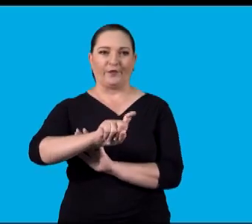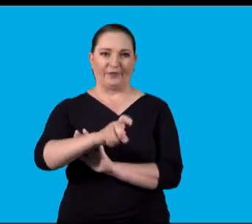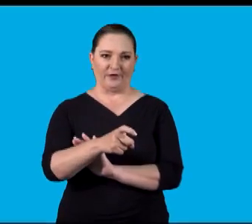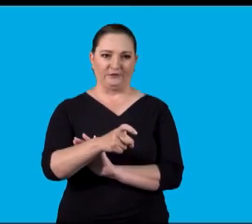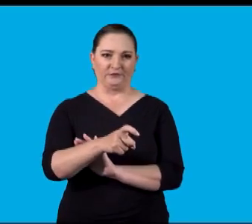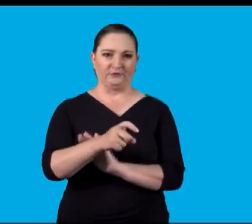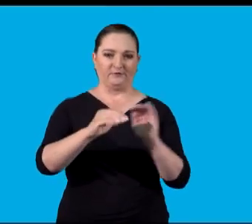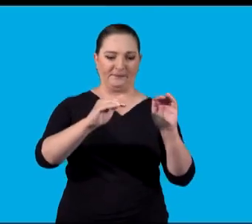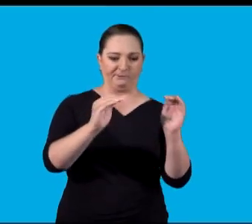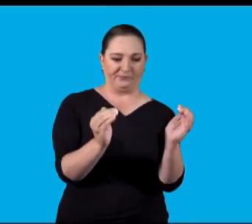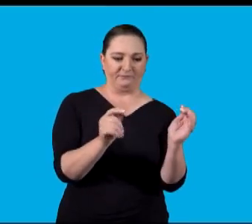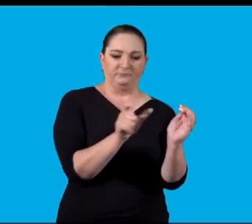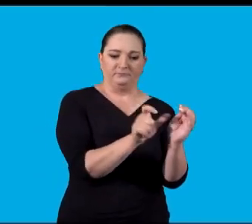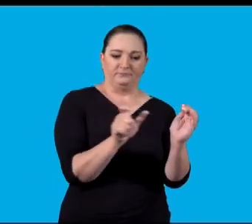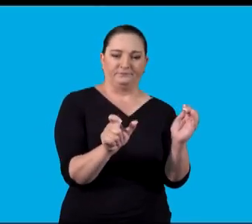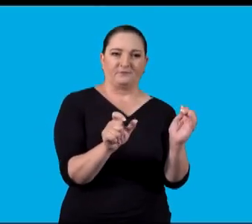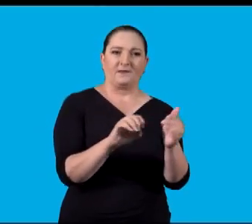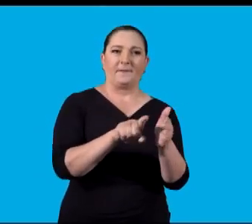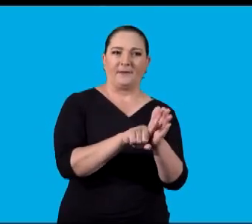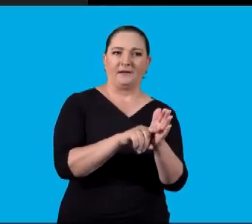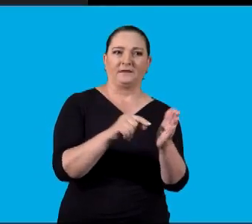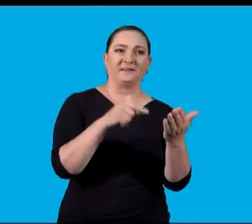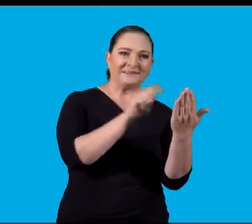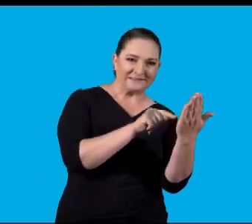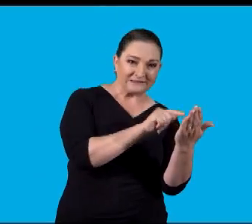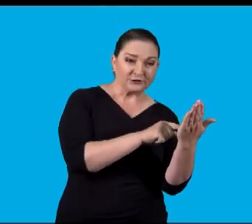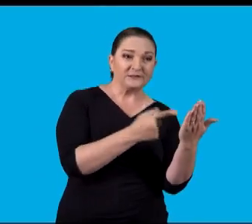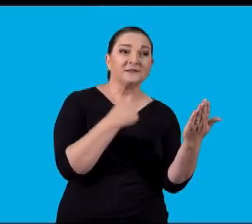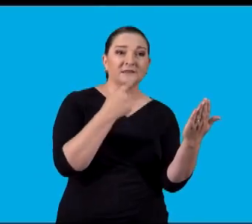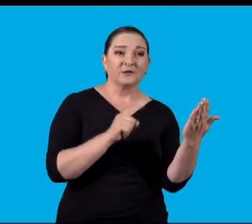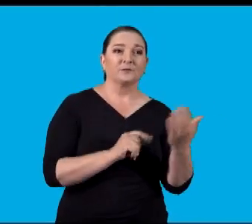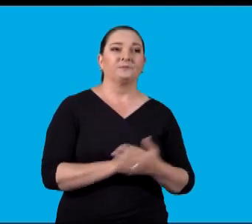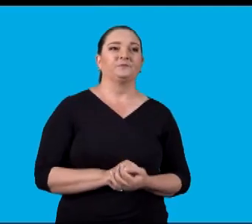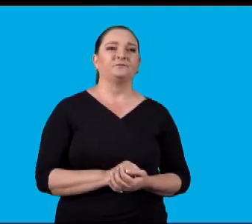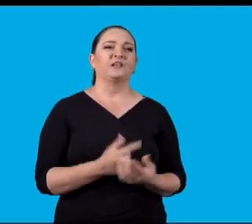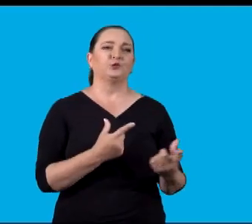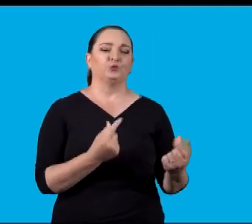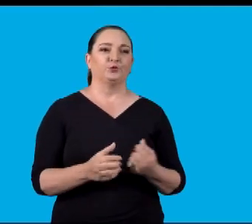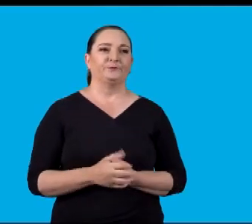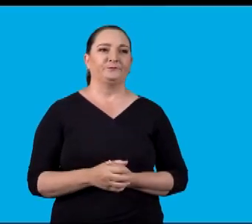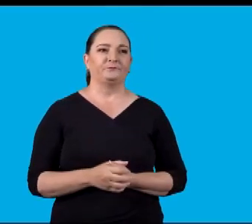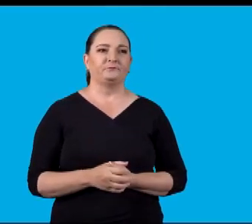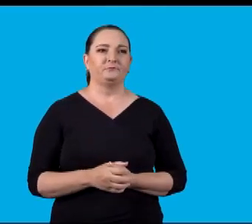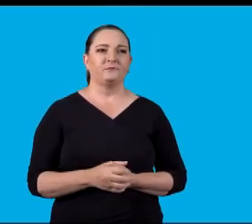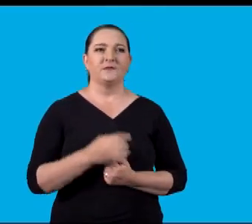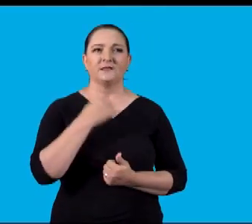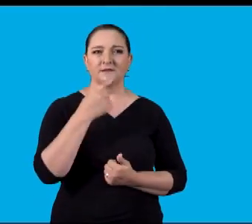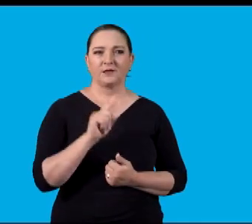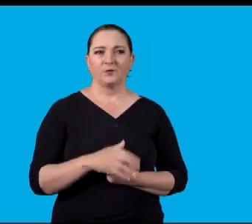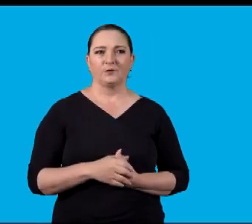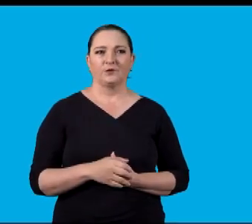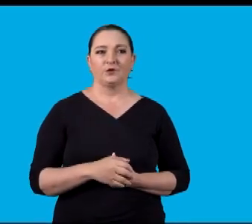254,000. You close bracket. Then you will now say on your calculator, let's punch it together. You will now